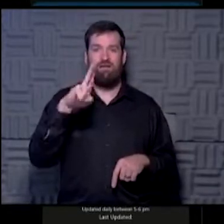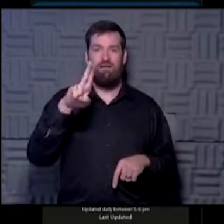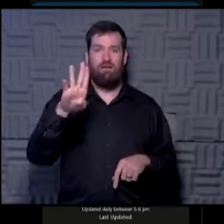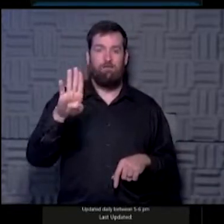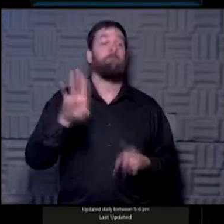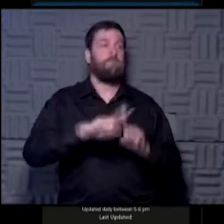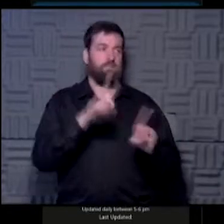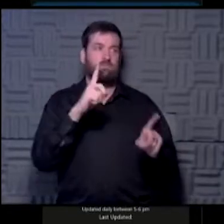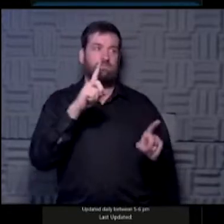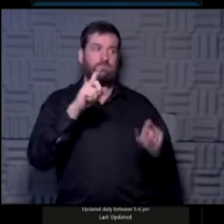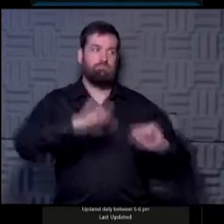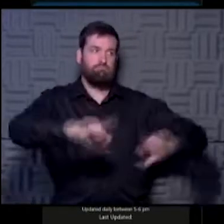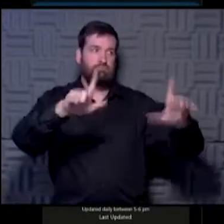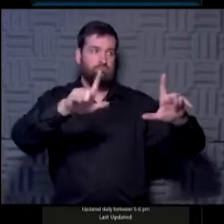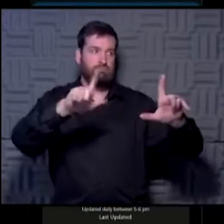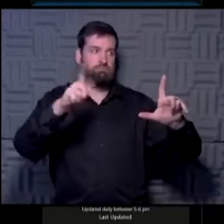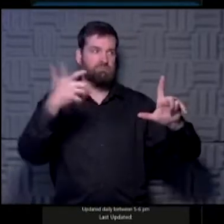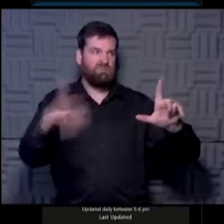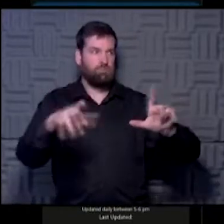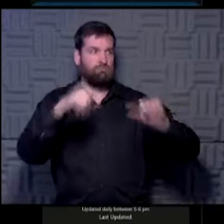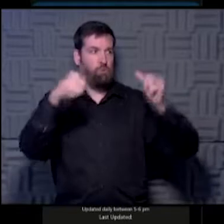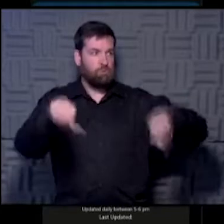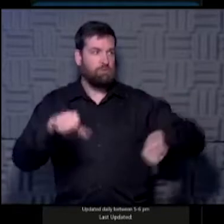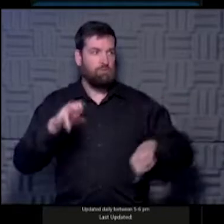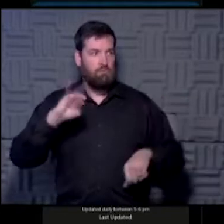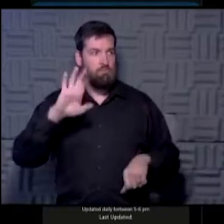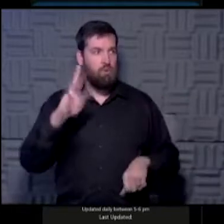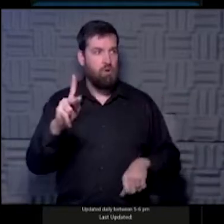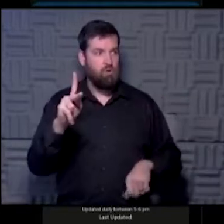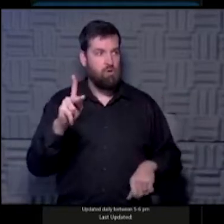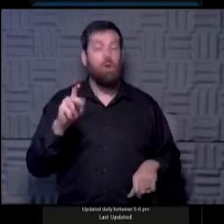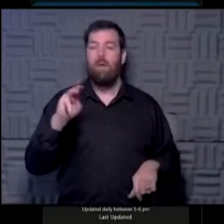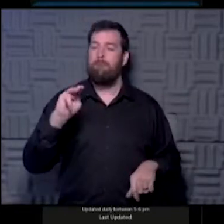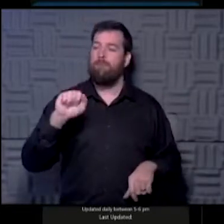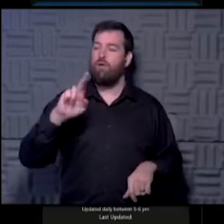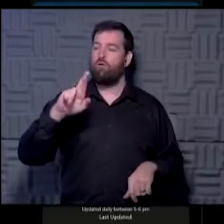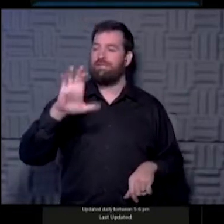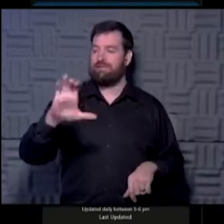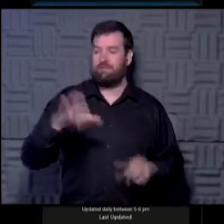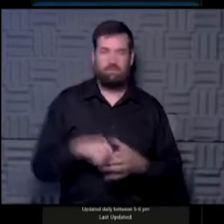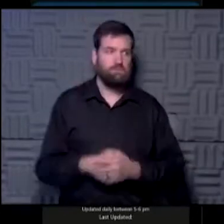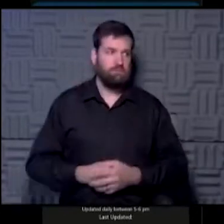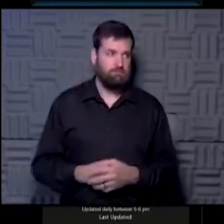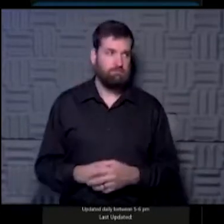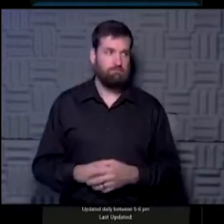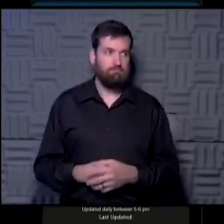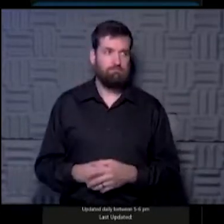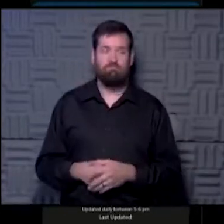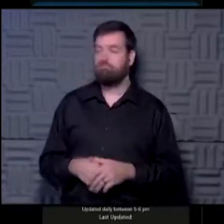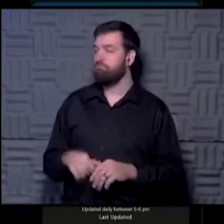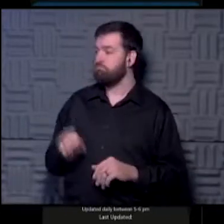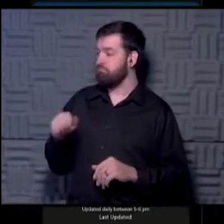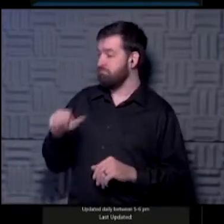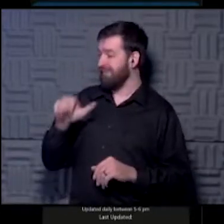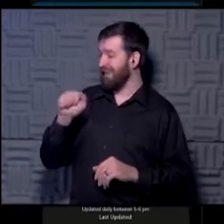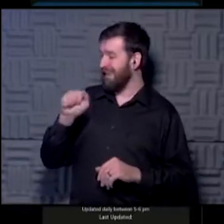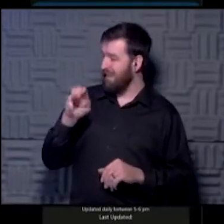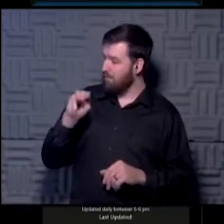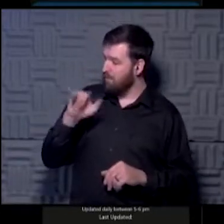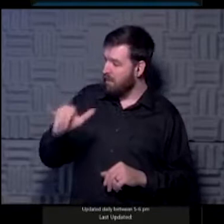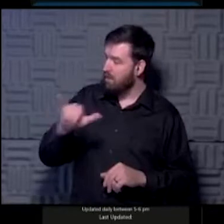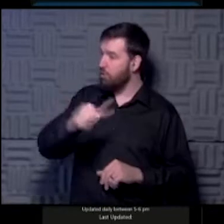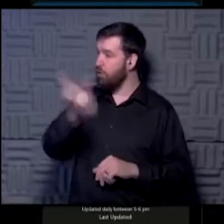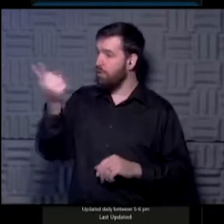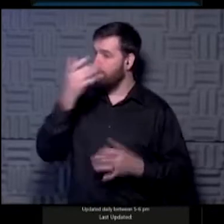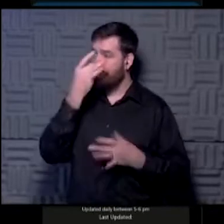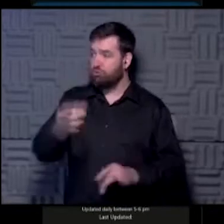but it looks like it's been published or posted by Mark, M-A-R-C. Okay, so that's for Amy and anybody else that's interested. I